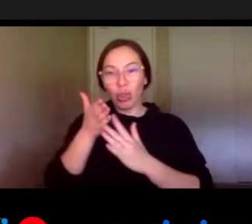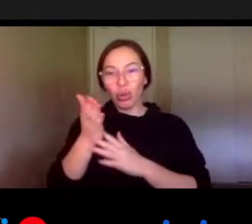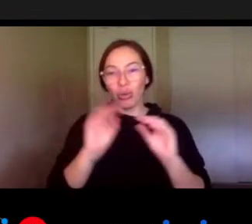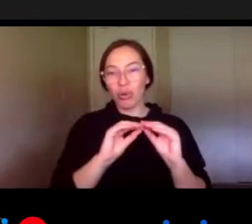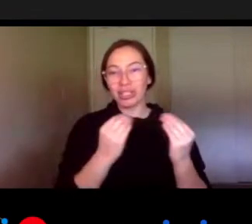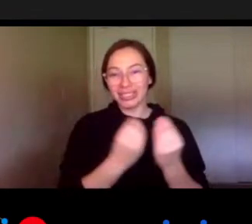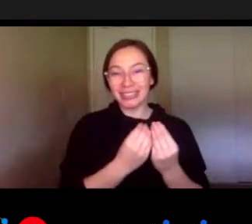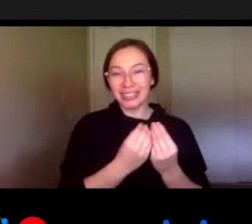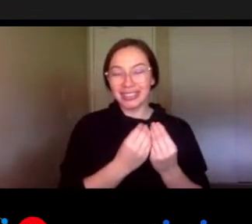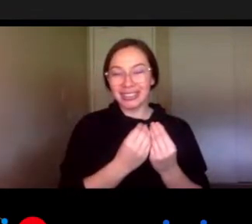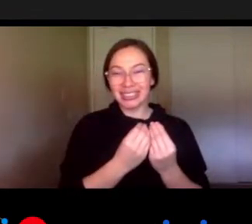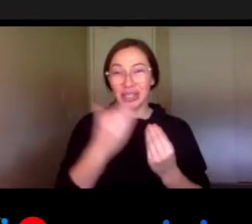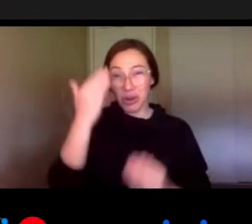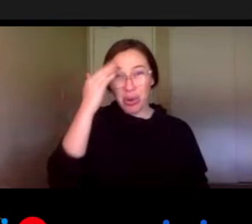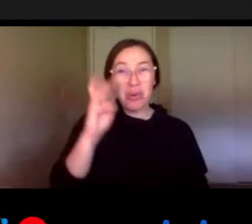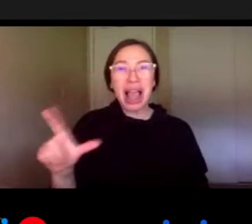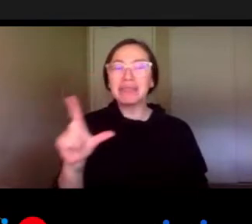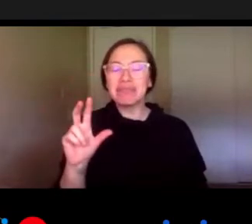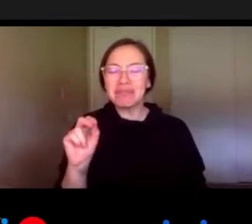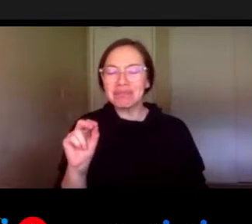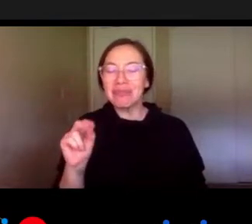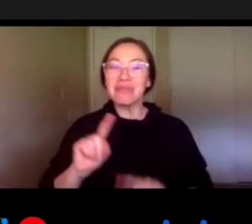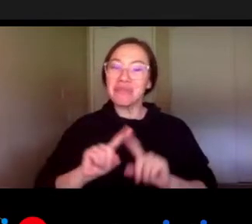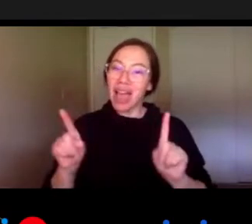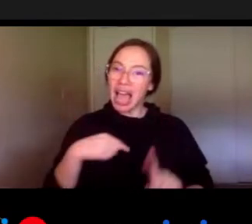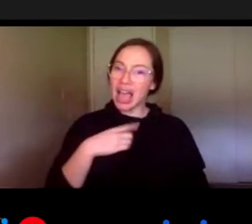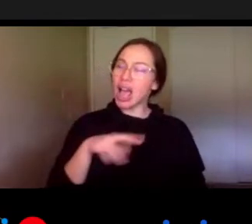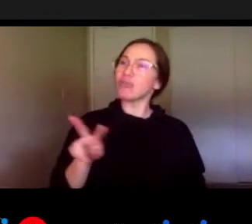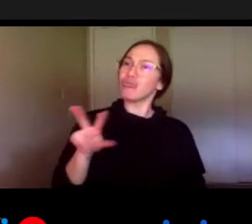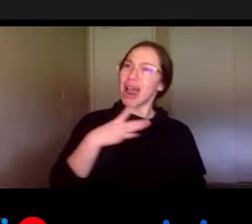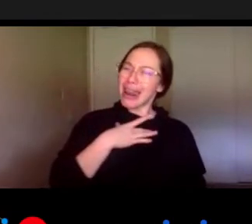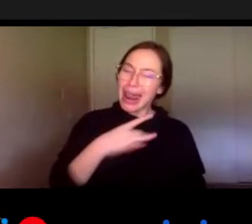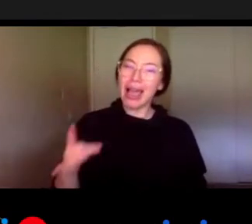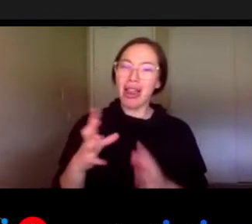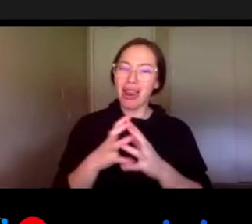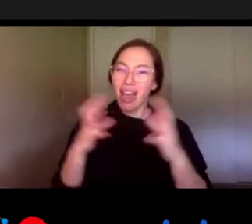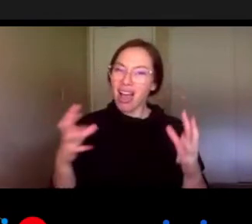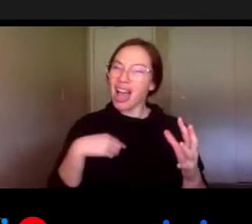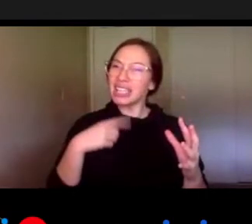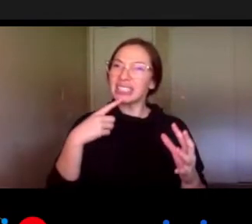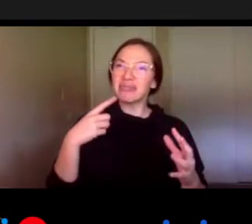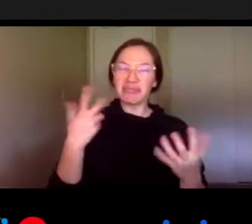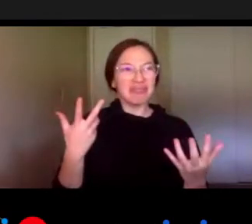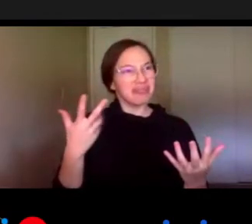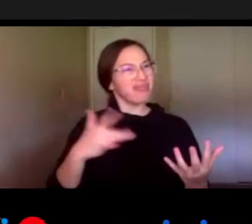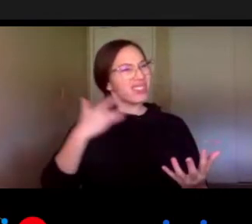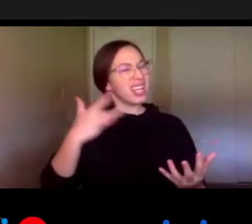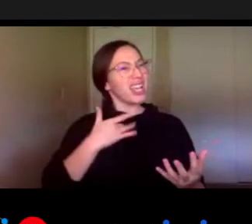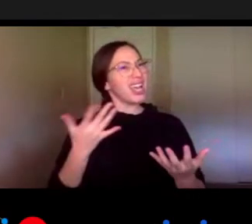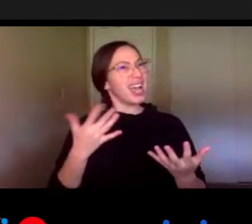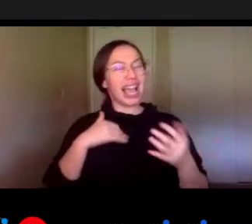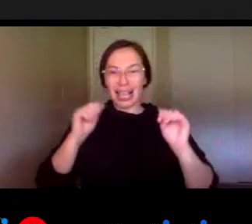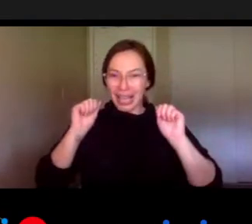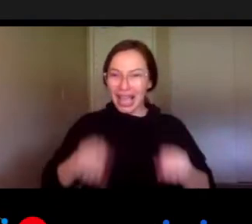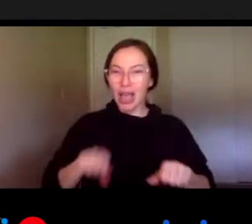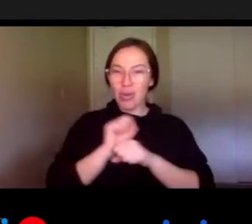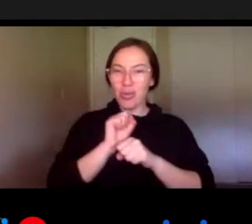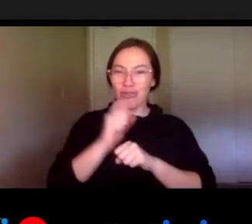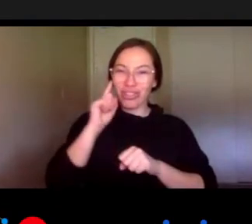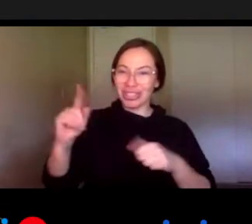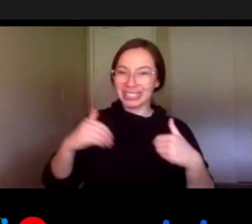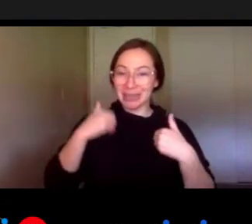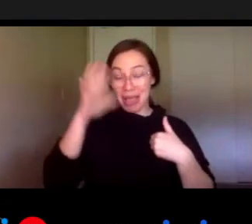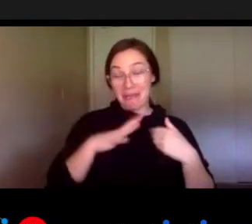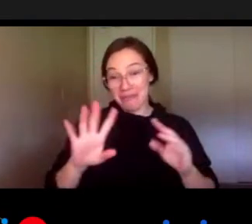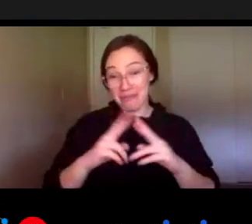organization. They didn't really know him too well, but I liked him a lot. And I said, I can work for this young man,